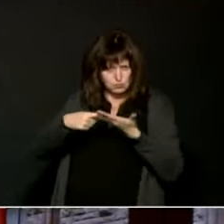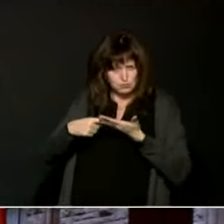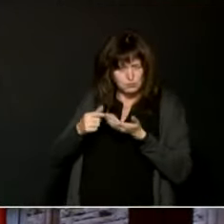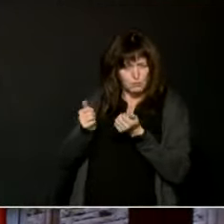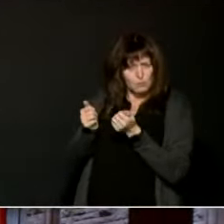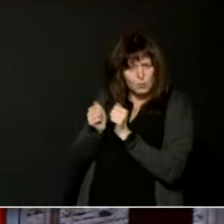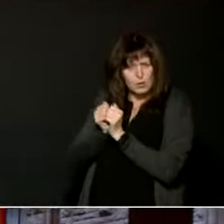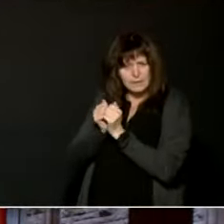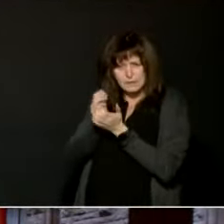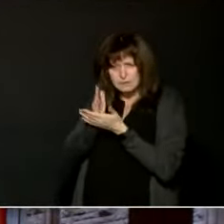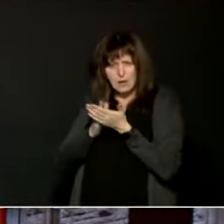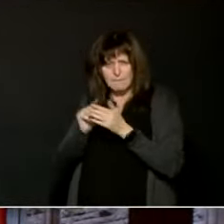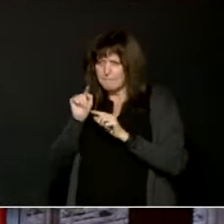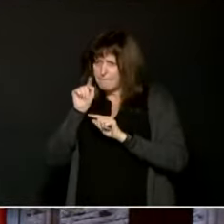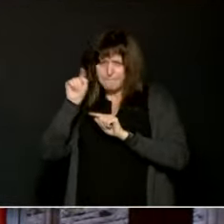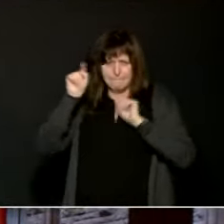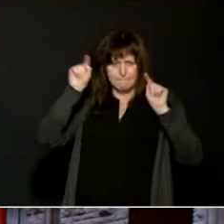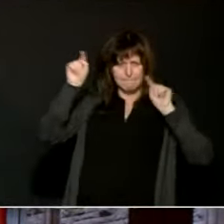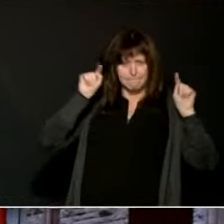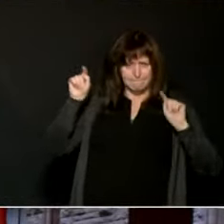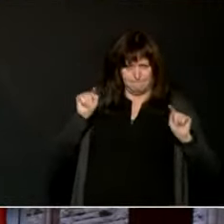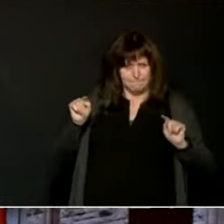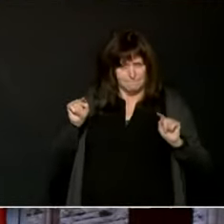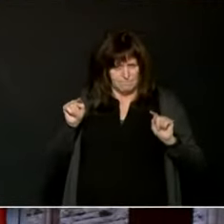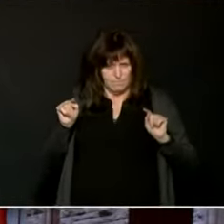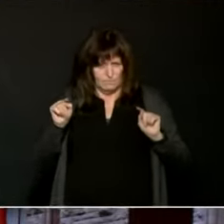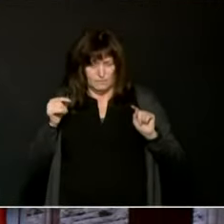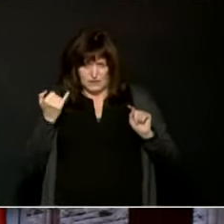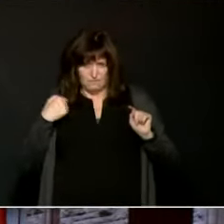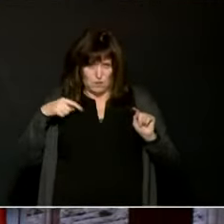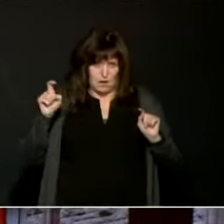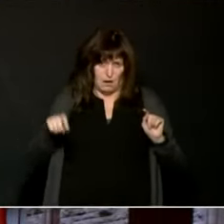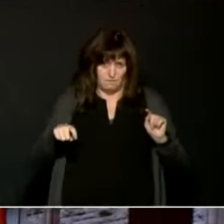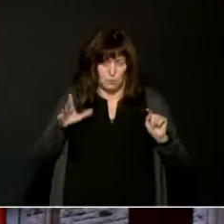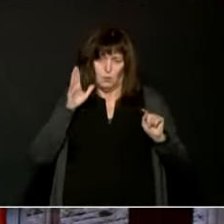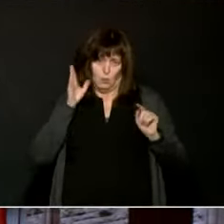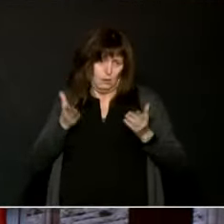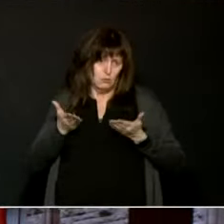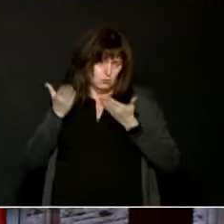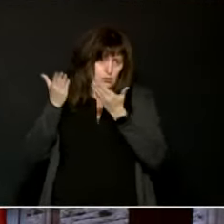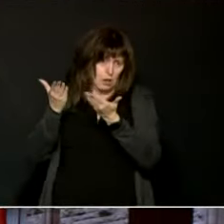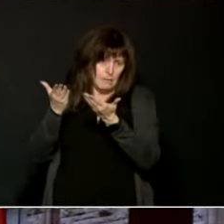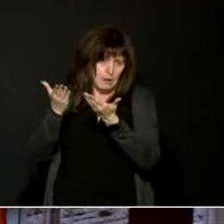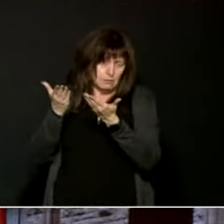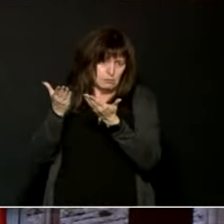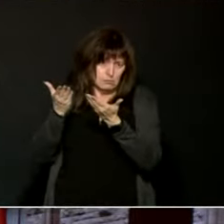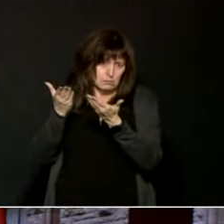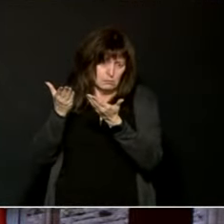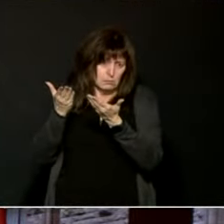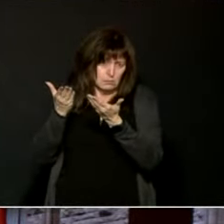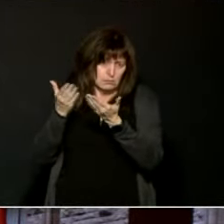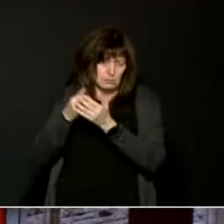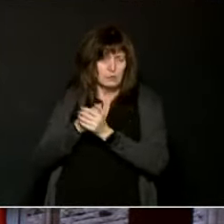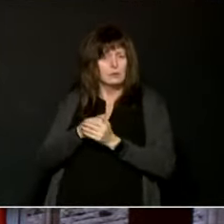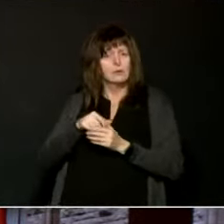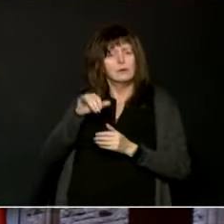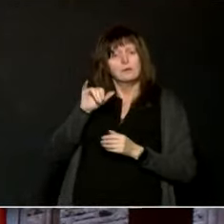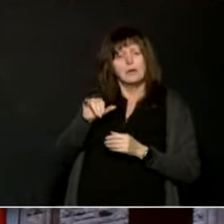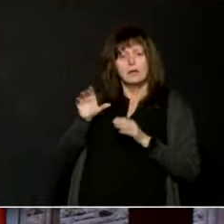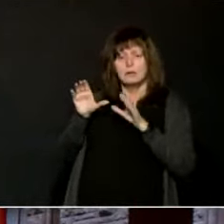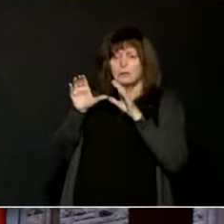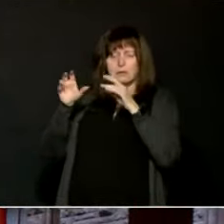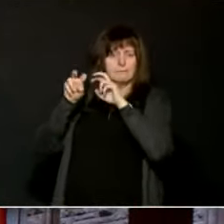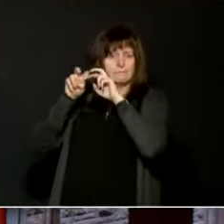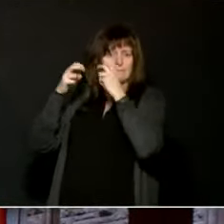be making recommendations if we have to the cabinet. And the cabinet has been very open to being